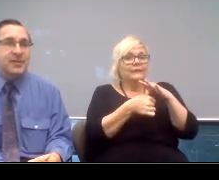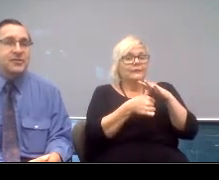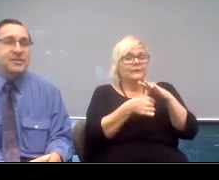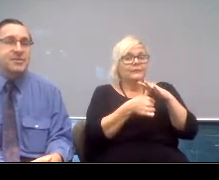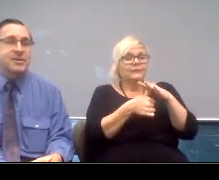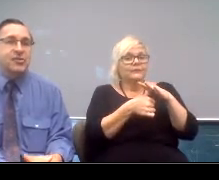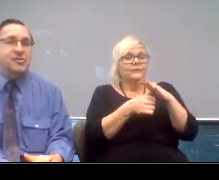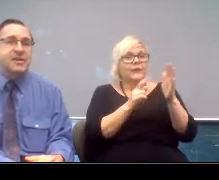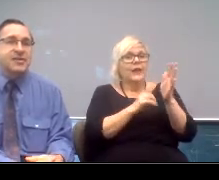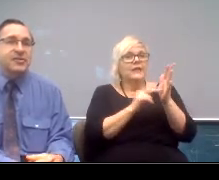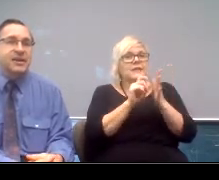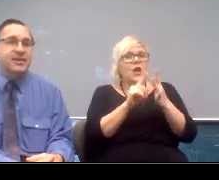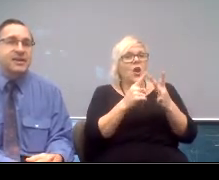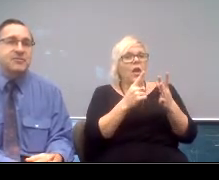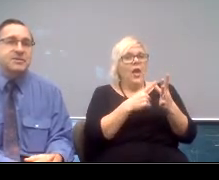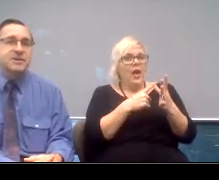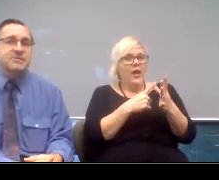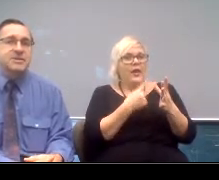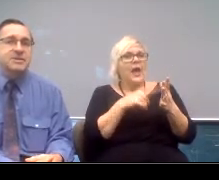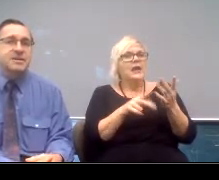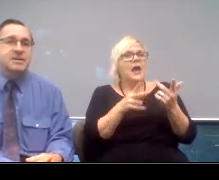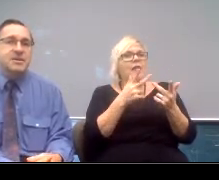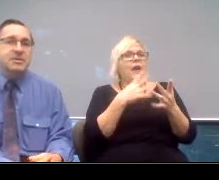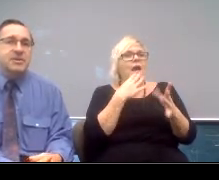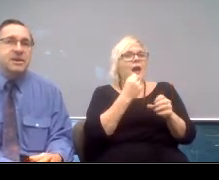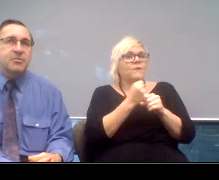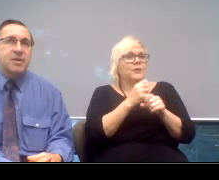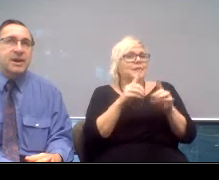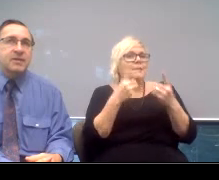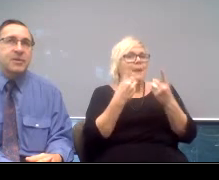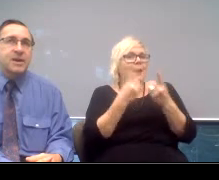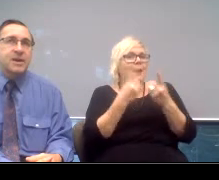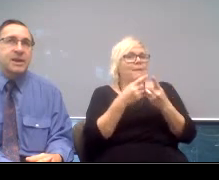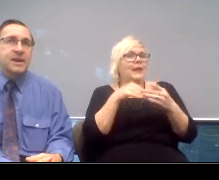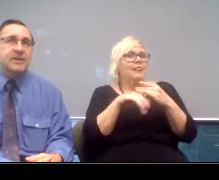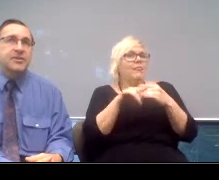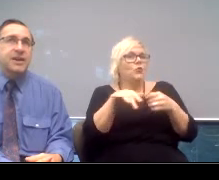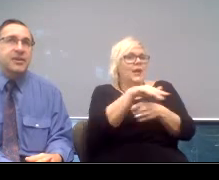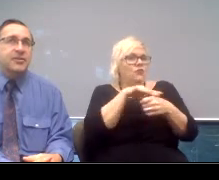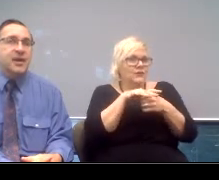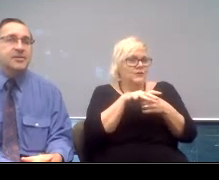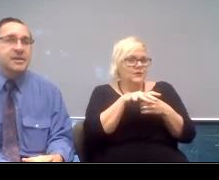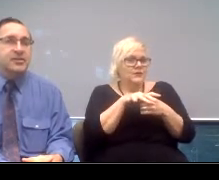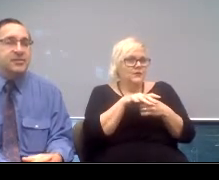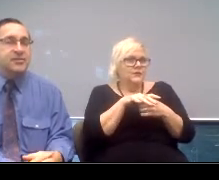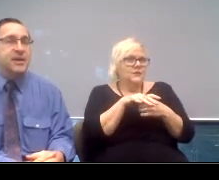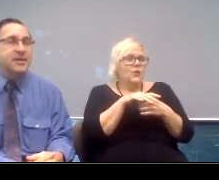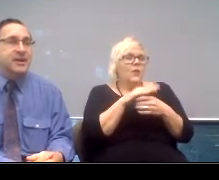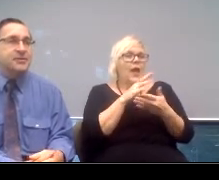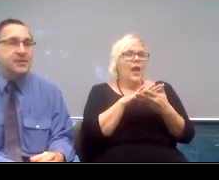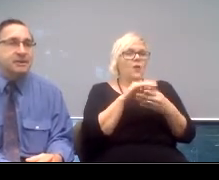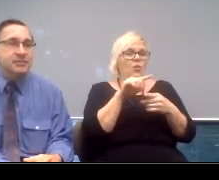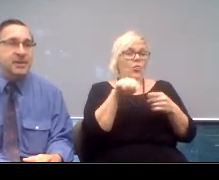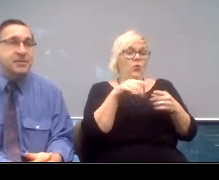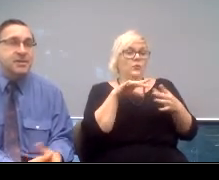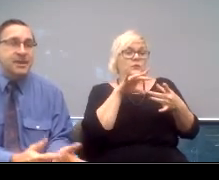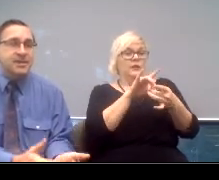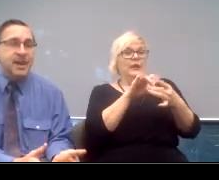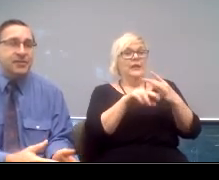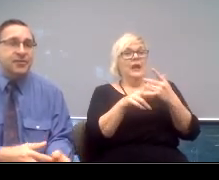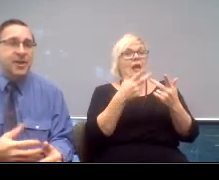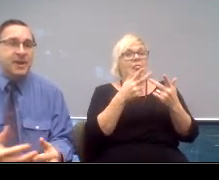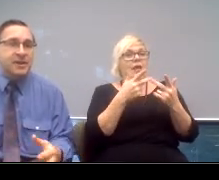the National Disability Insurance Agency and other government departments. The way we integrate those to other initiatives around the country, whether